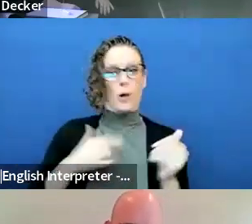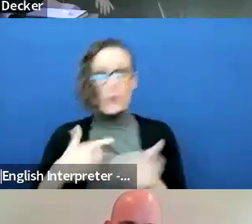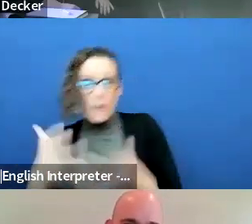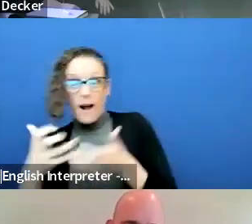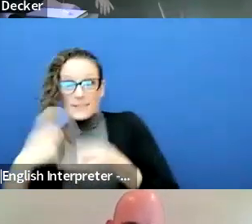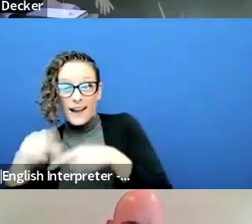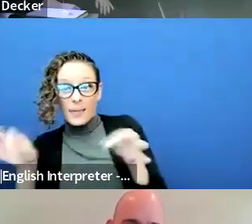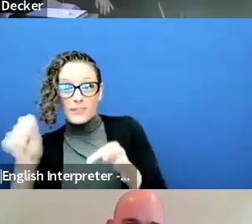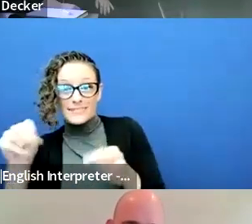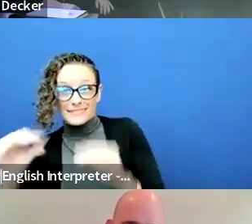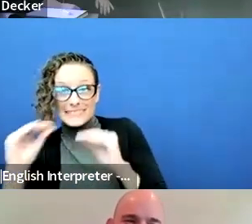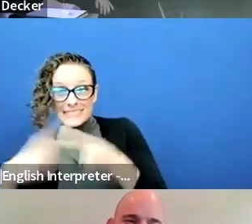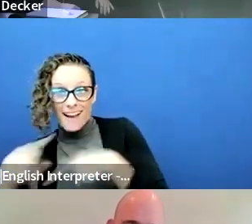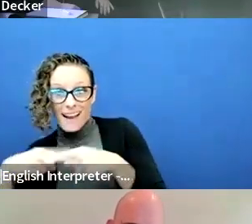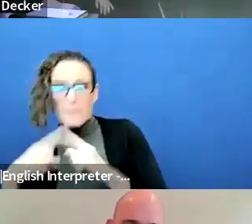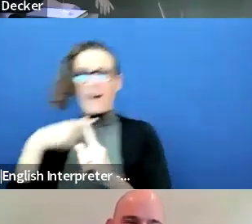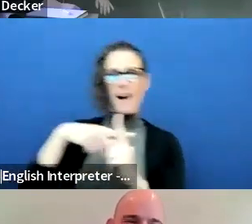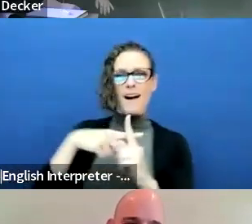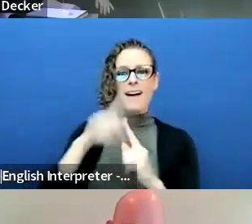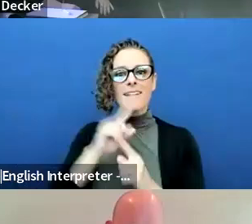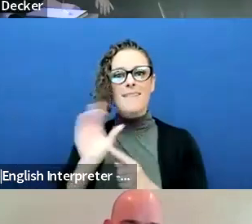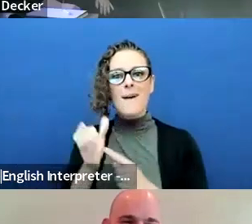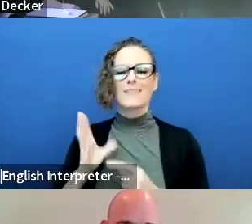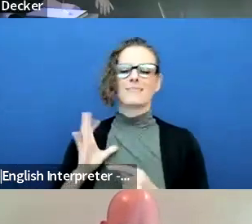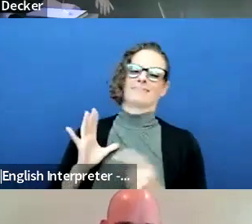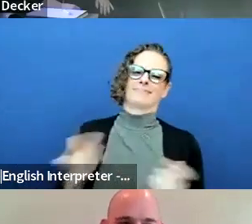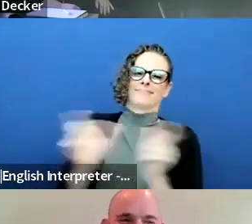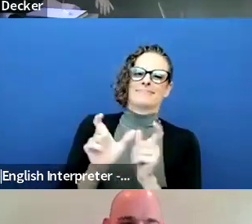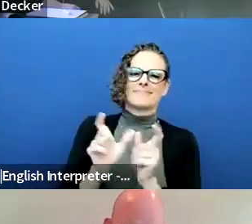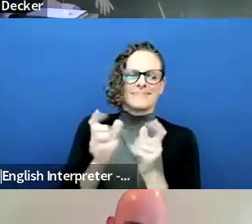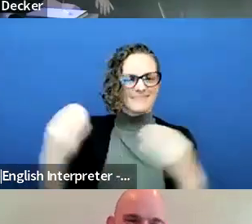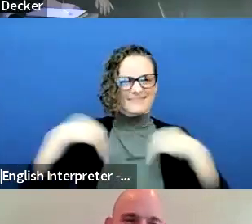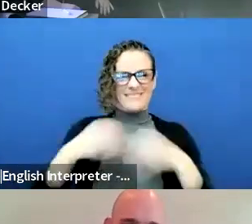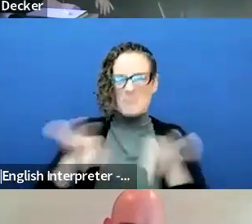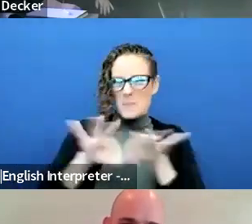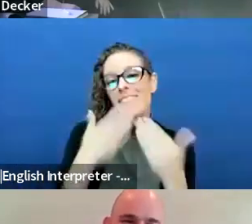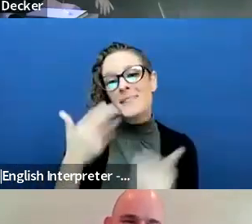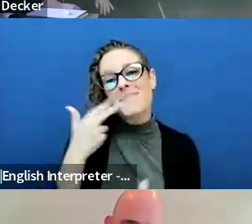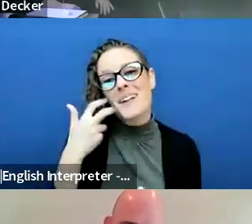want, but teaching us about the culture is also extremely important. So thank you, Michael.